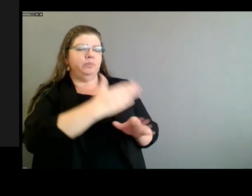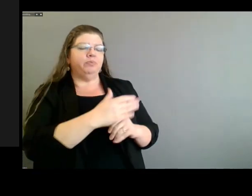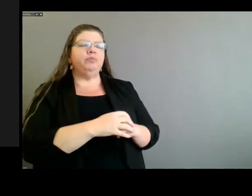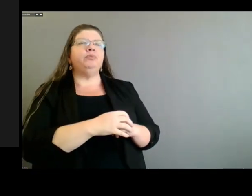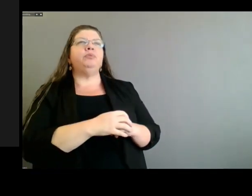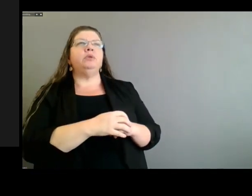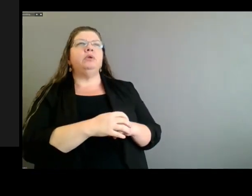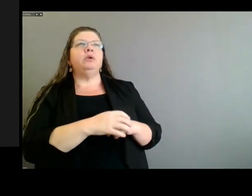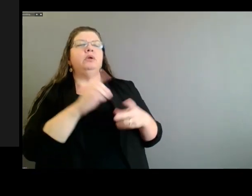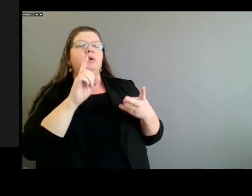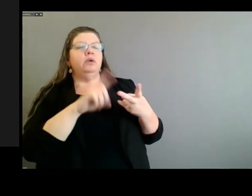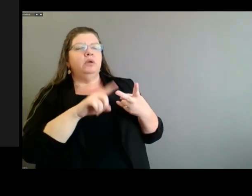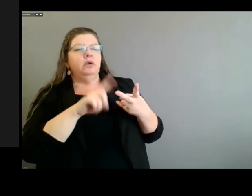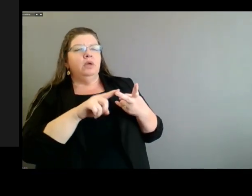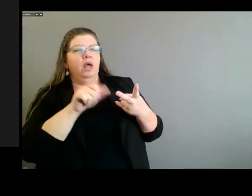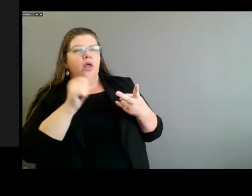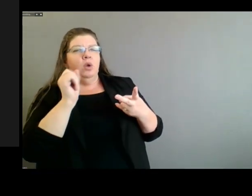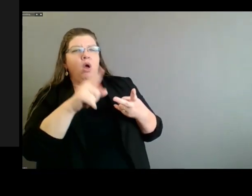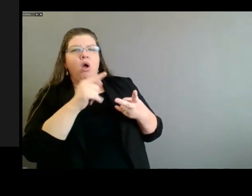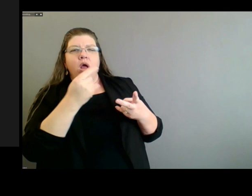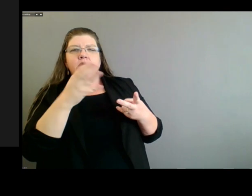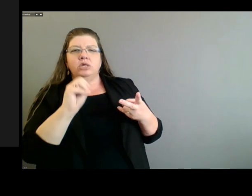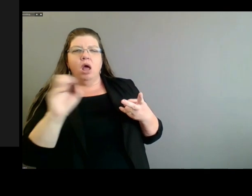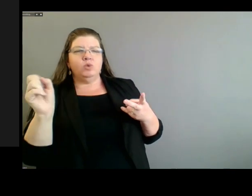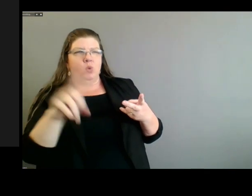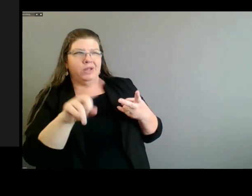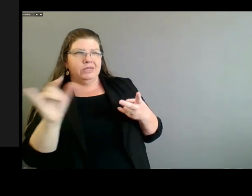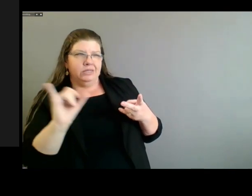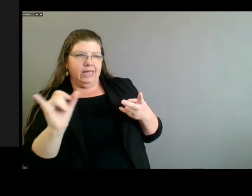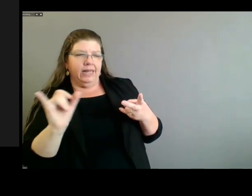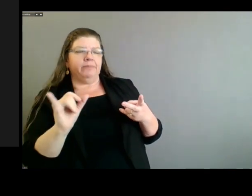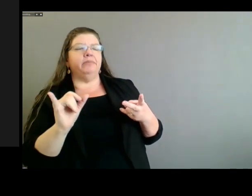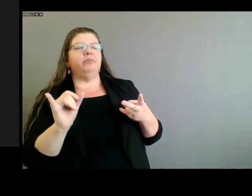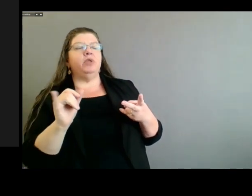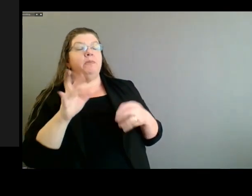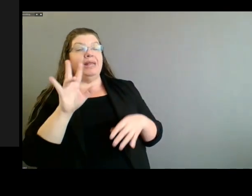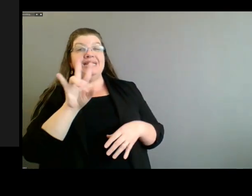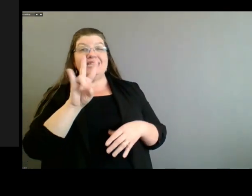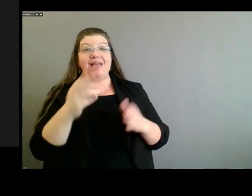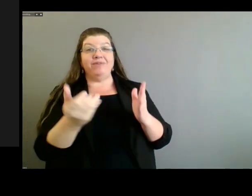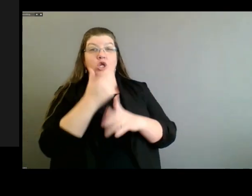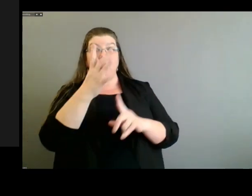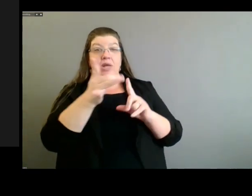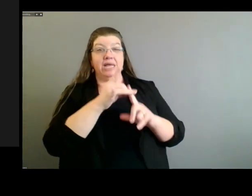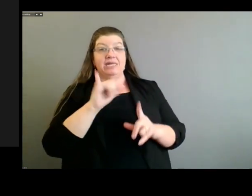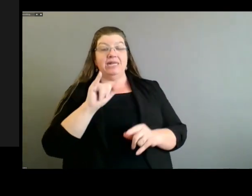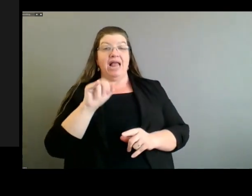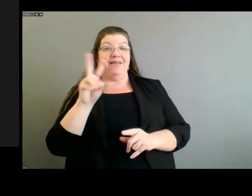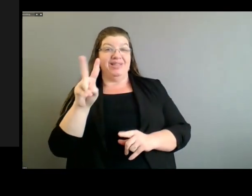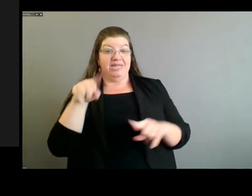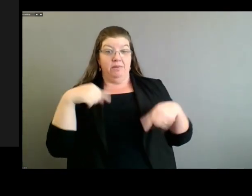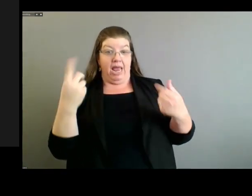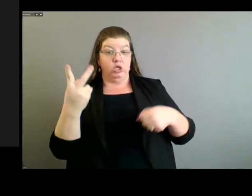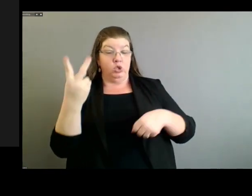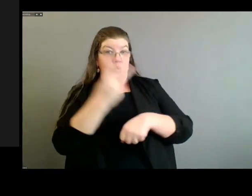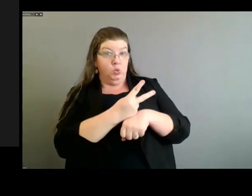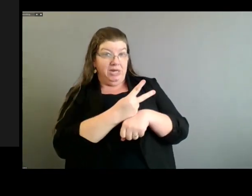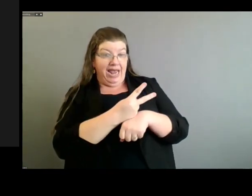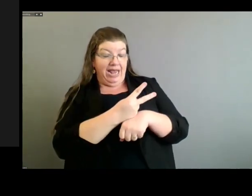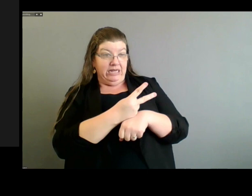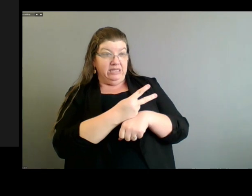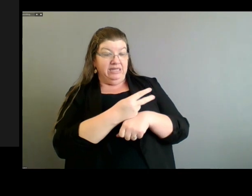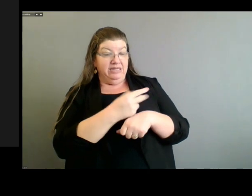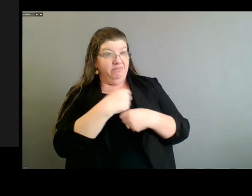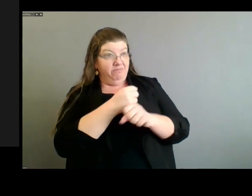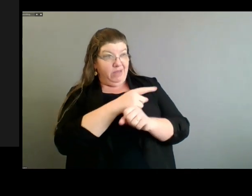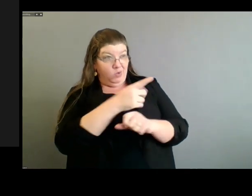then just to follow up a little on Tom's question, there have been 7 new cases in Isla Vista the past 2 days. How nervous does